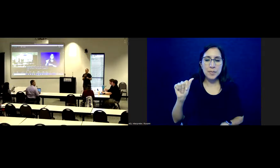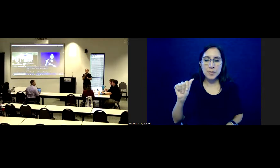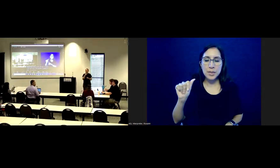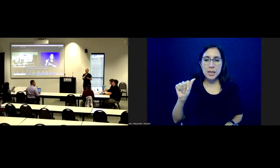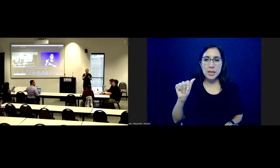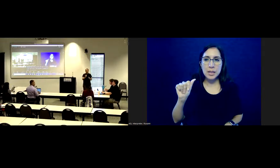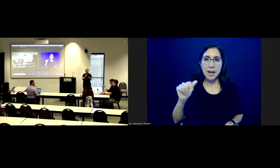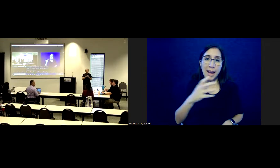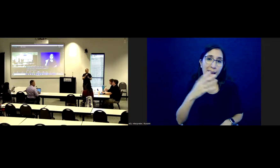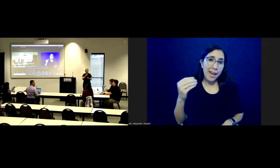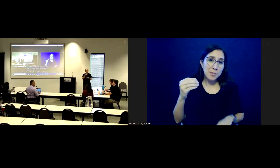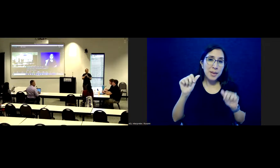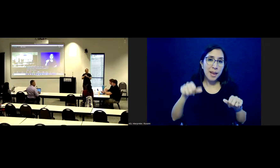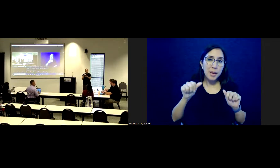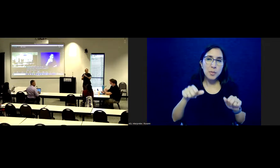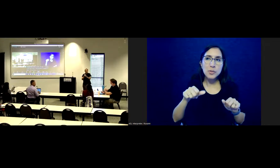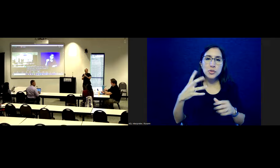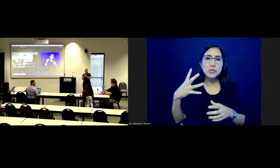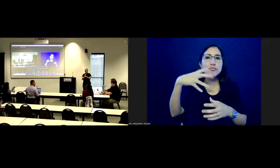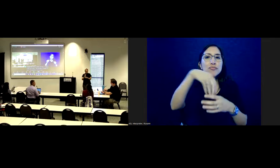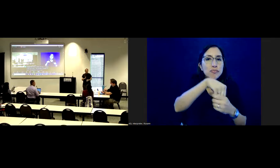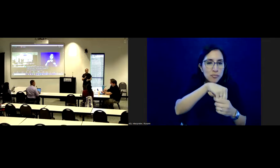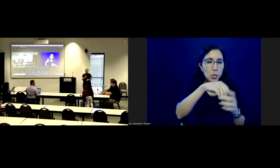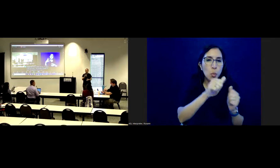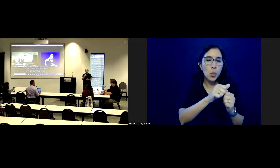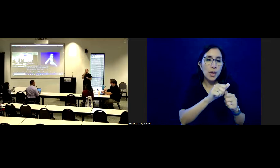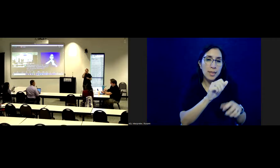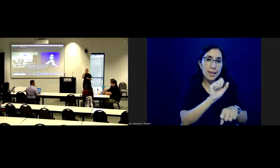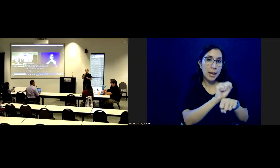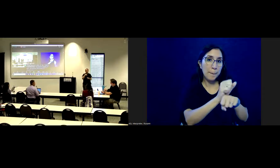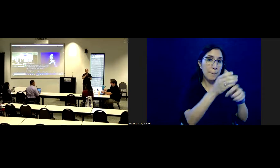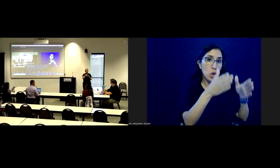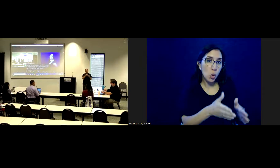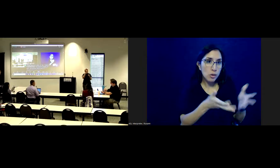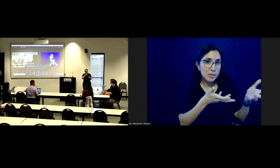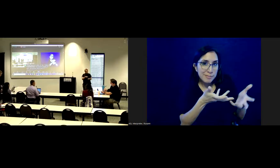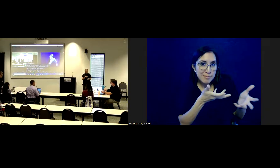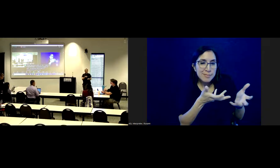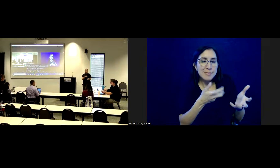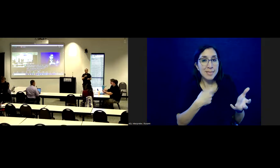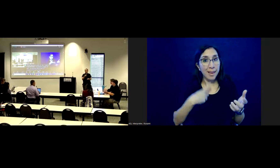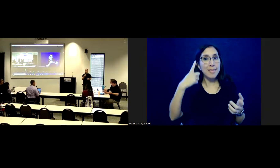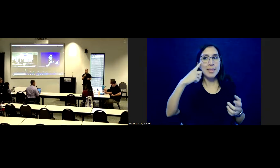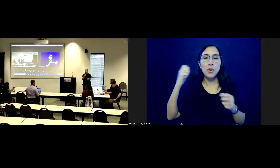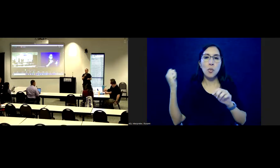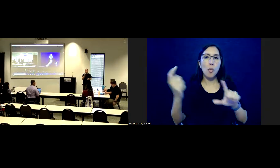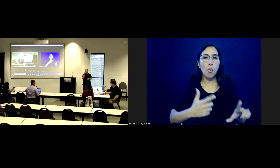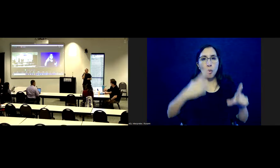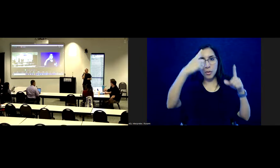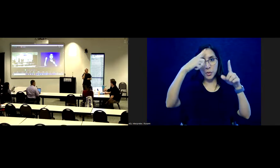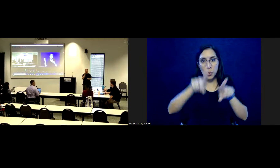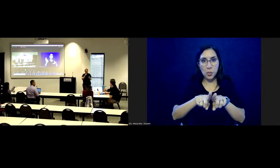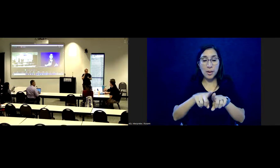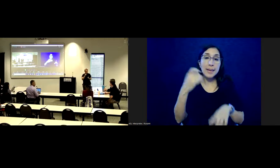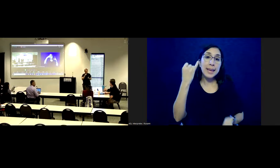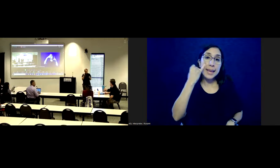being able to engage with employers. I think we can all agree that if people